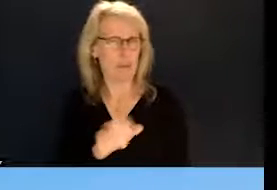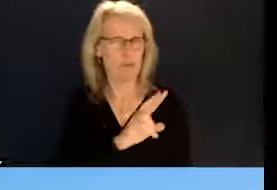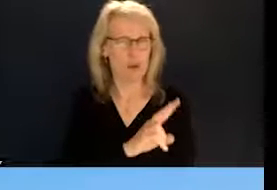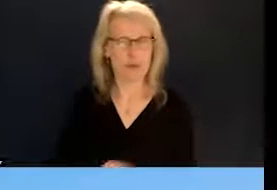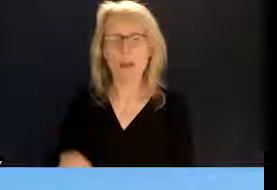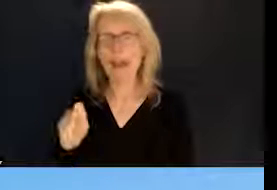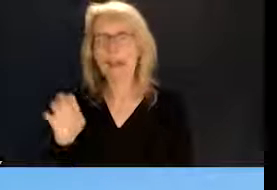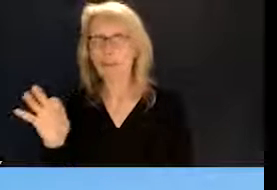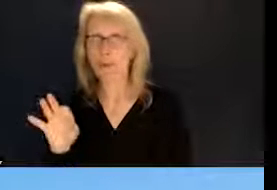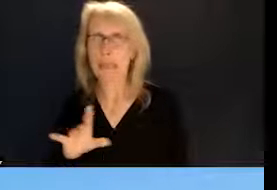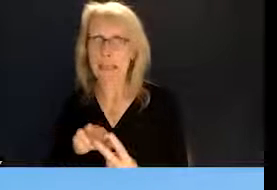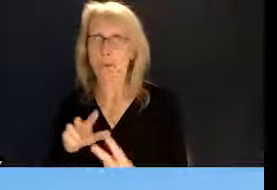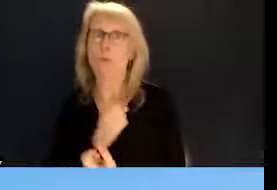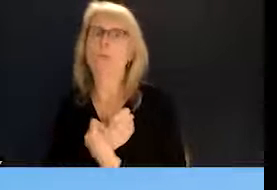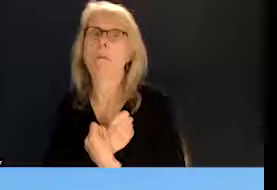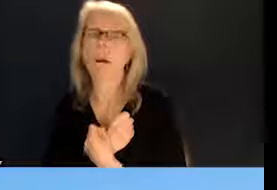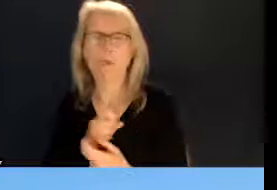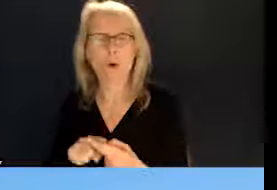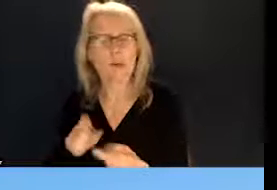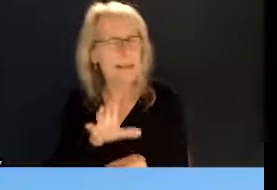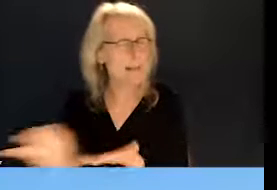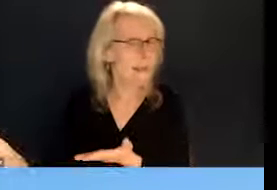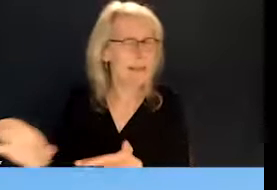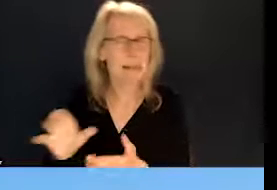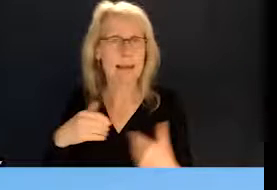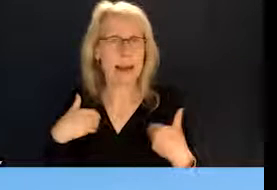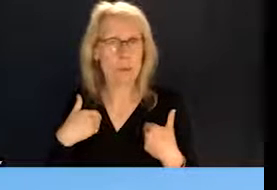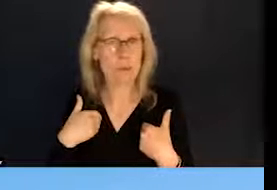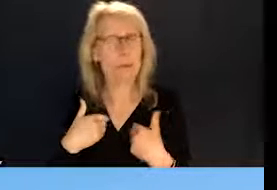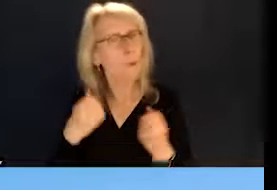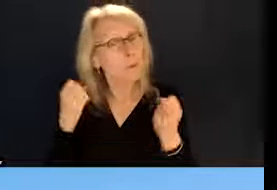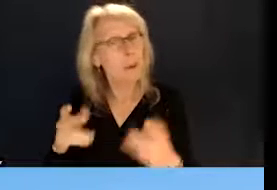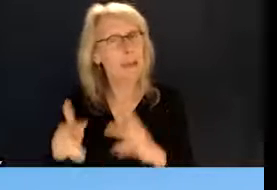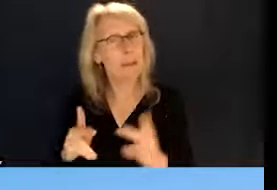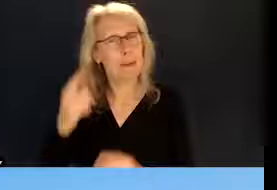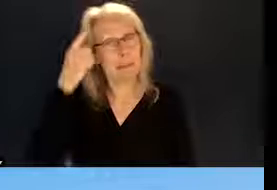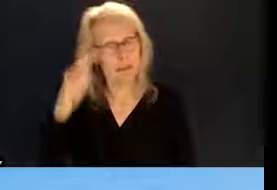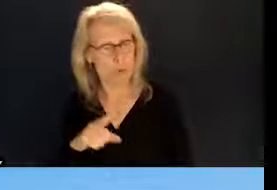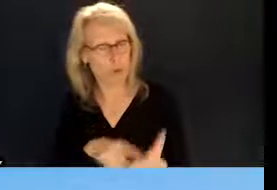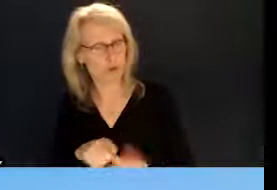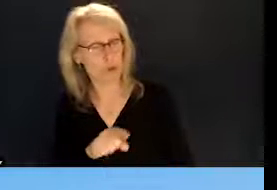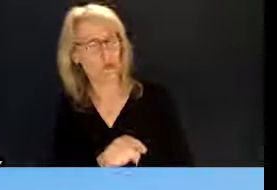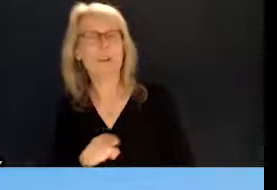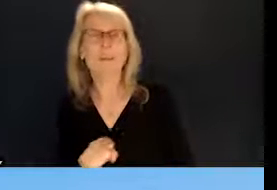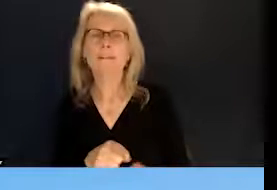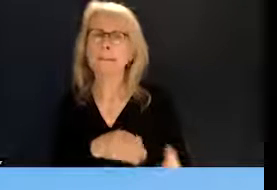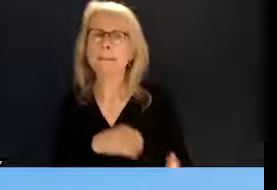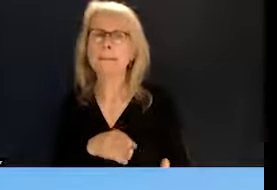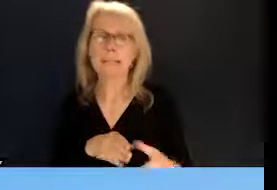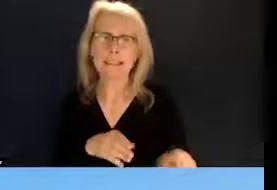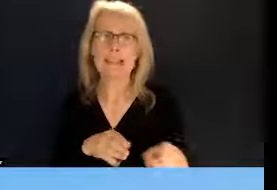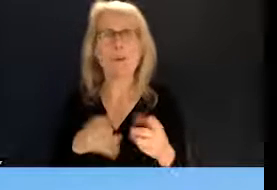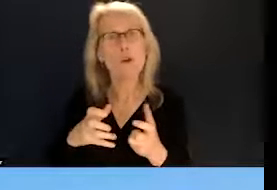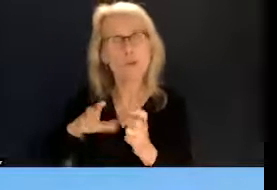folks that either love or hate the animals, where we have a lot of people that see researchers as the villains in studying those animals.